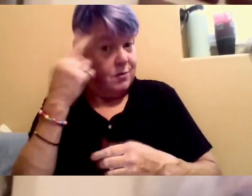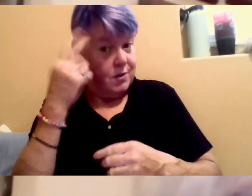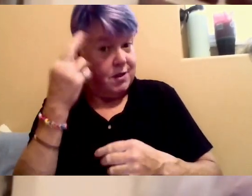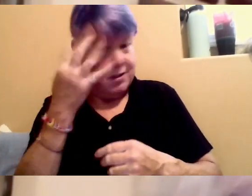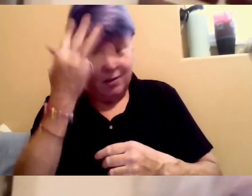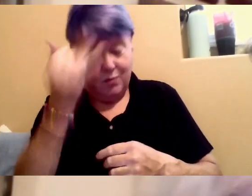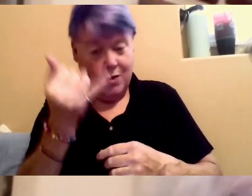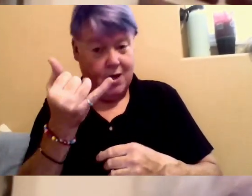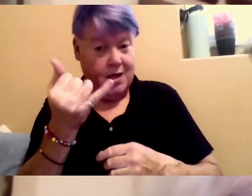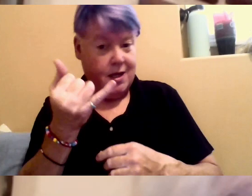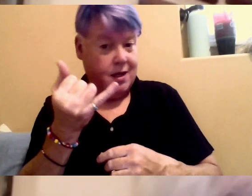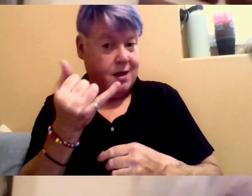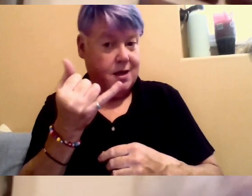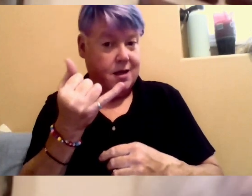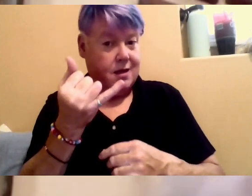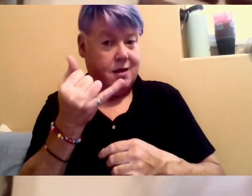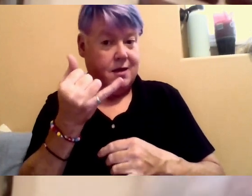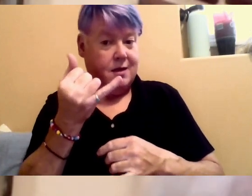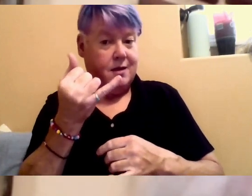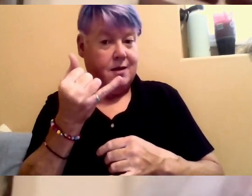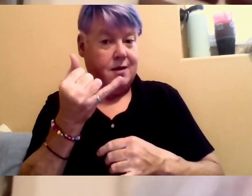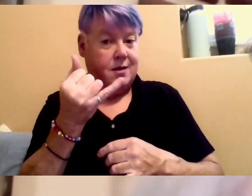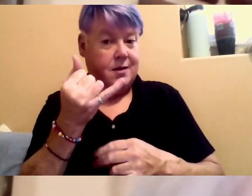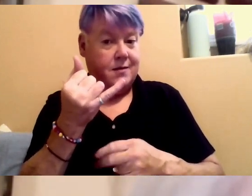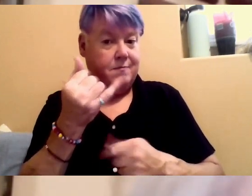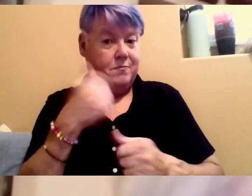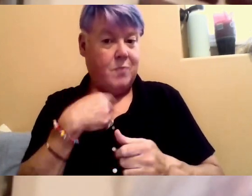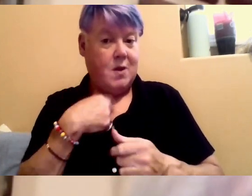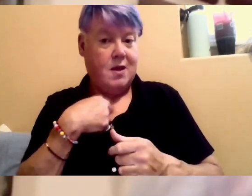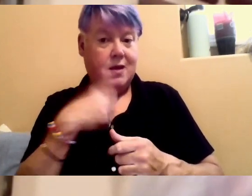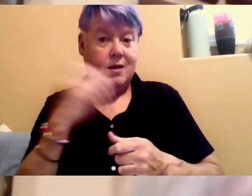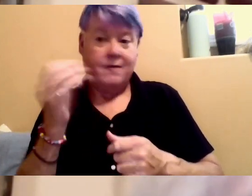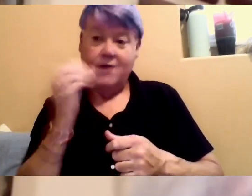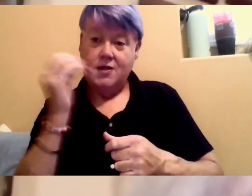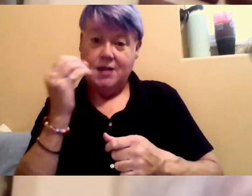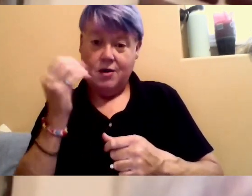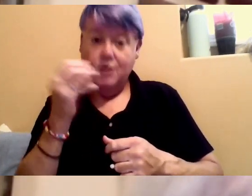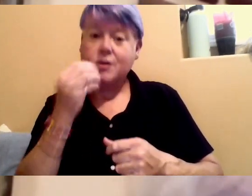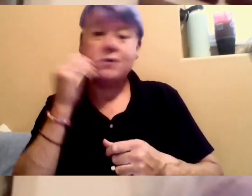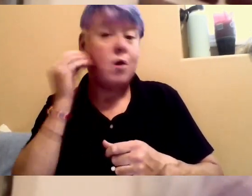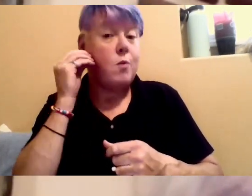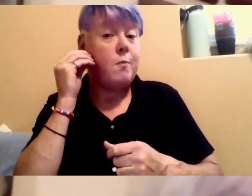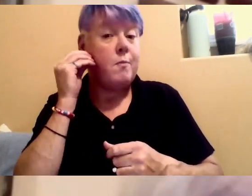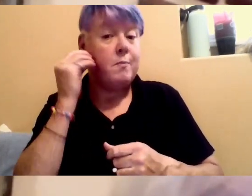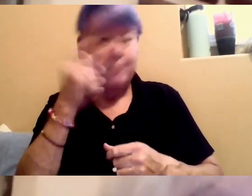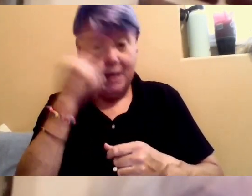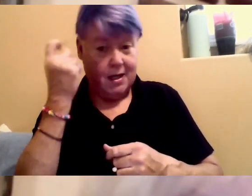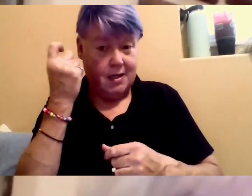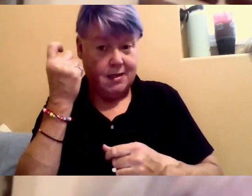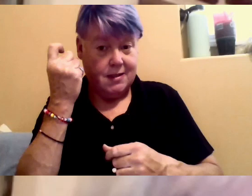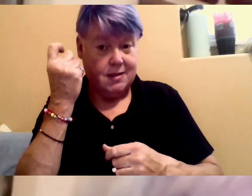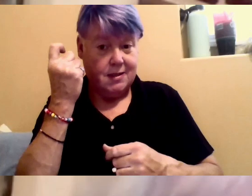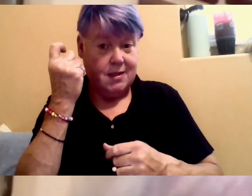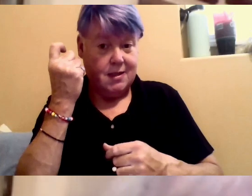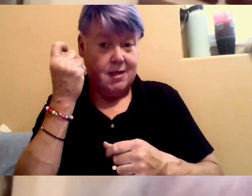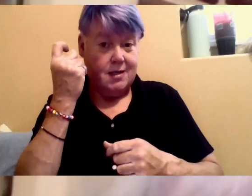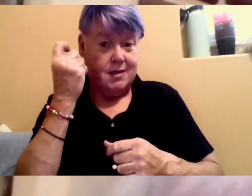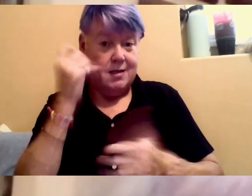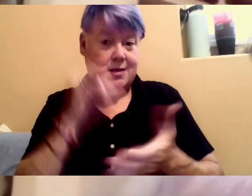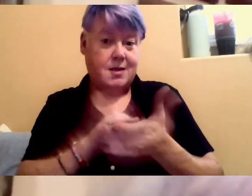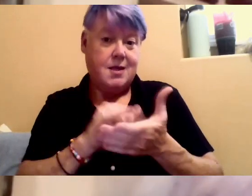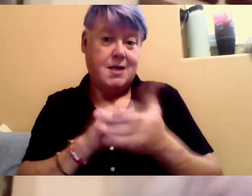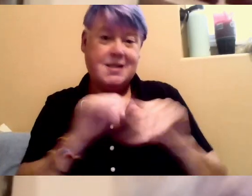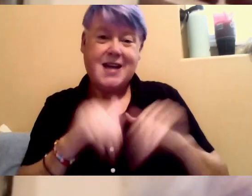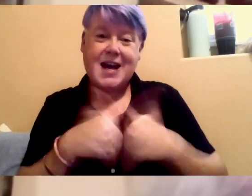consider that landscape still to be home, I think, because that's how it